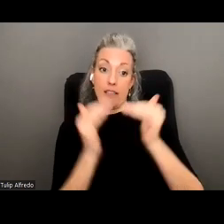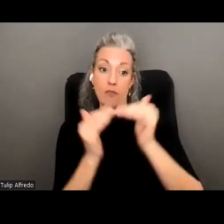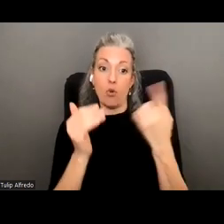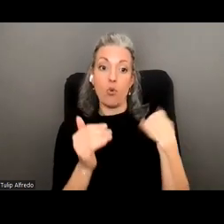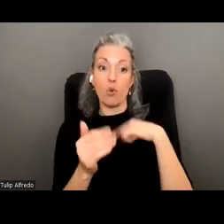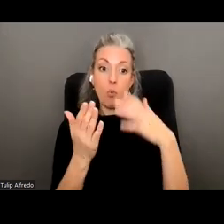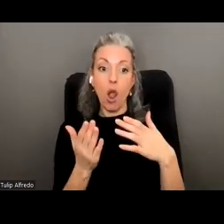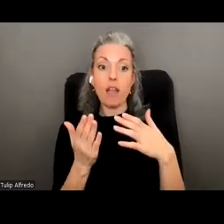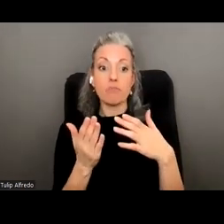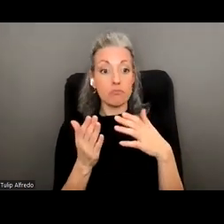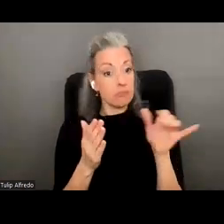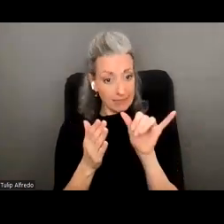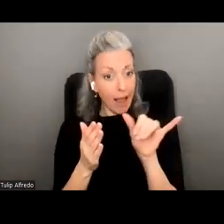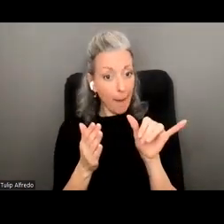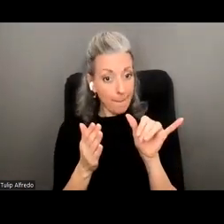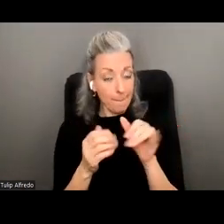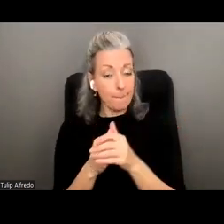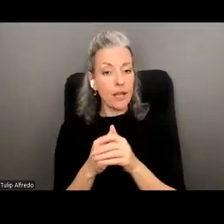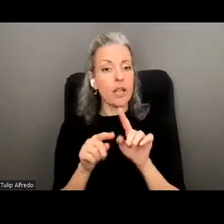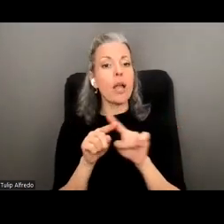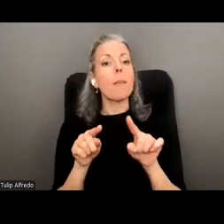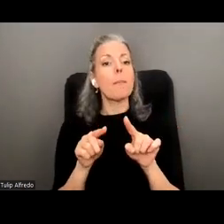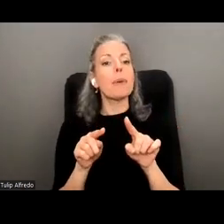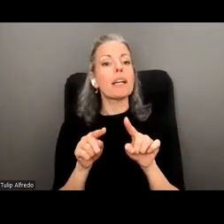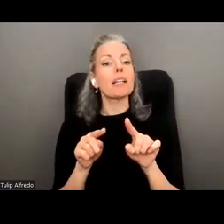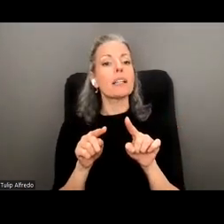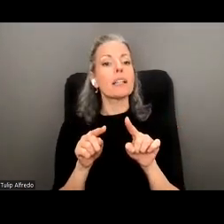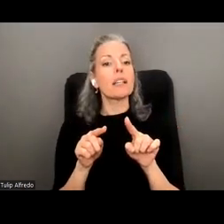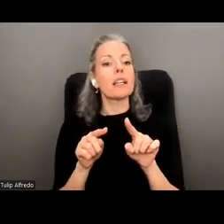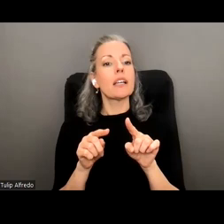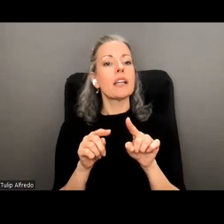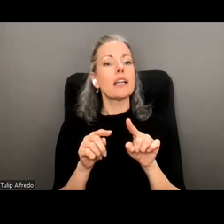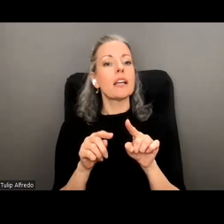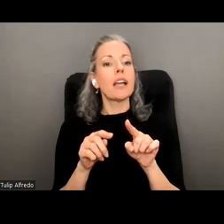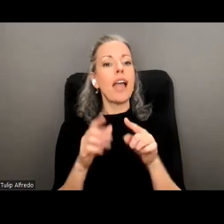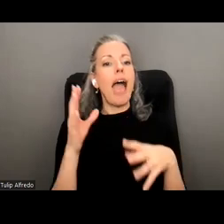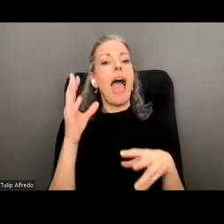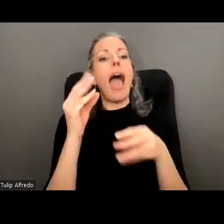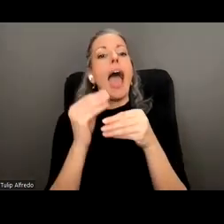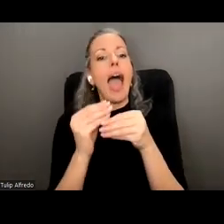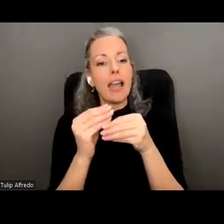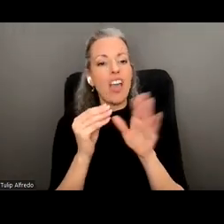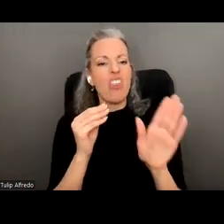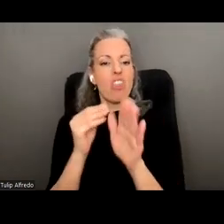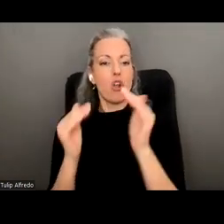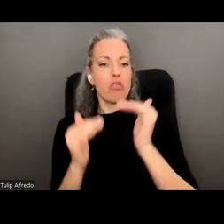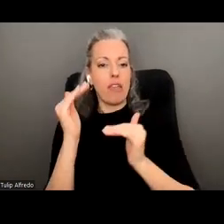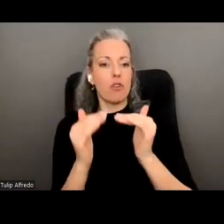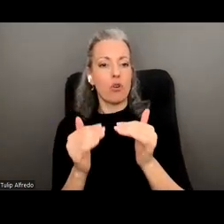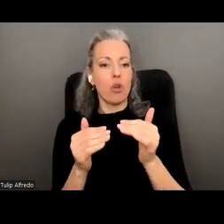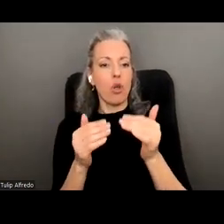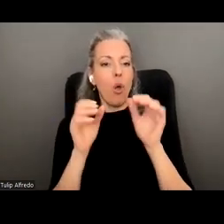many of these same analyses, but at a holistic CalHHS level. We want to be able to